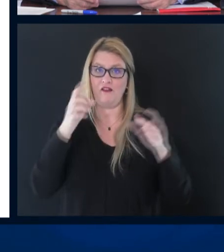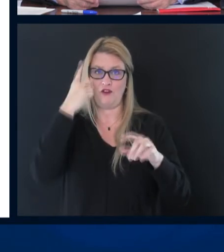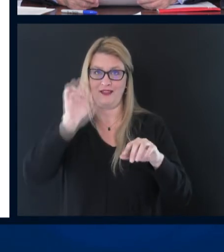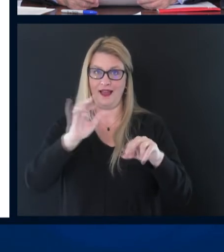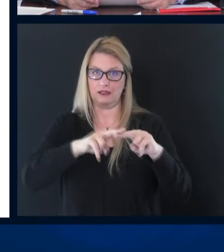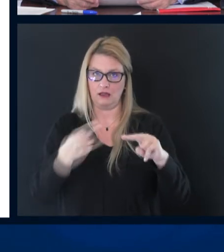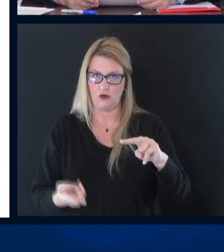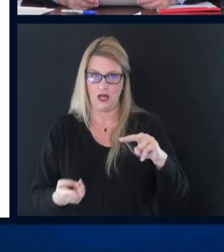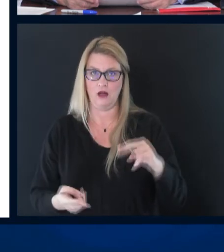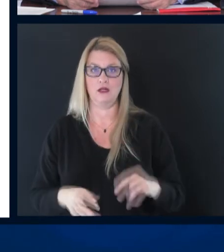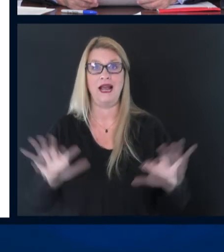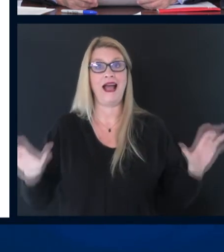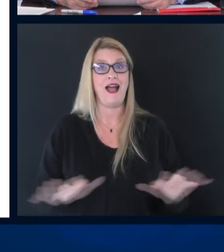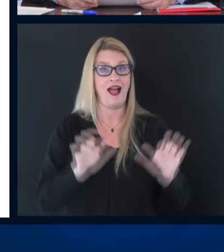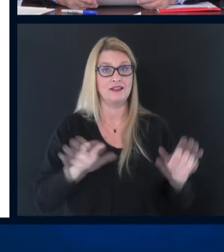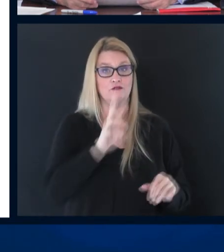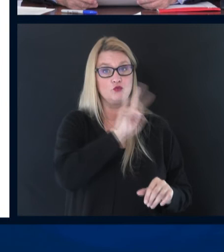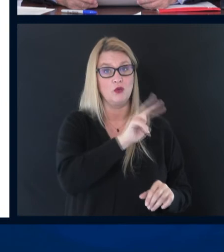active cases are